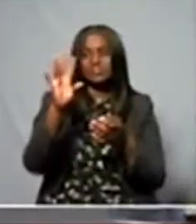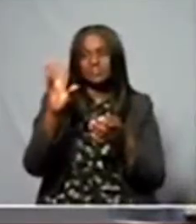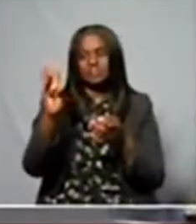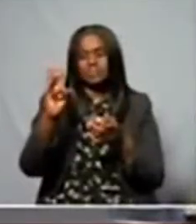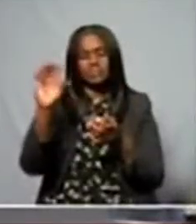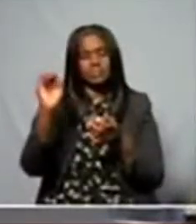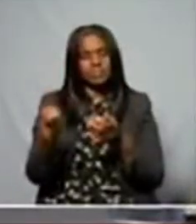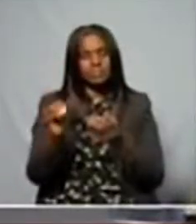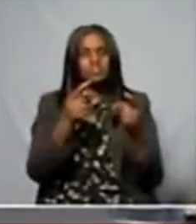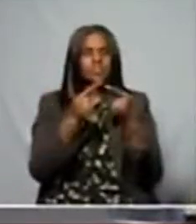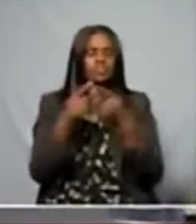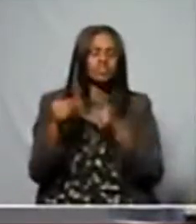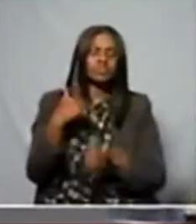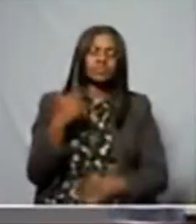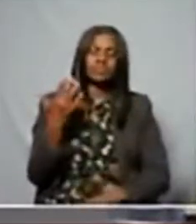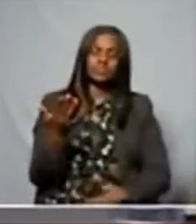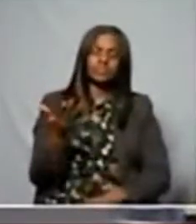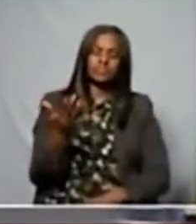46% variance.